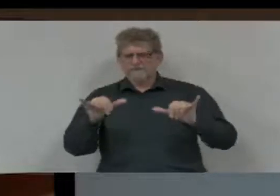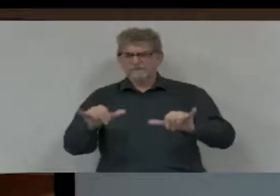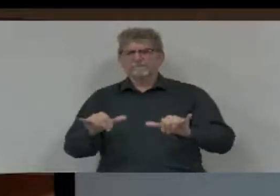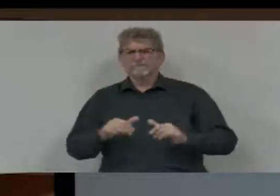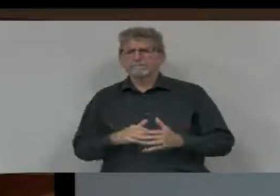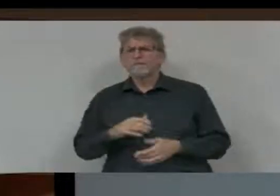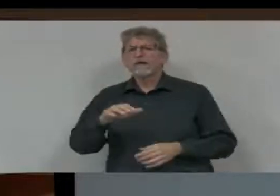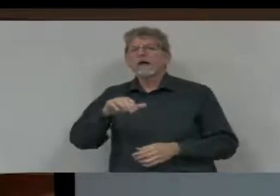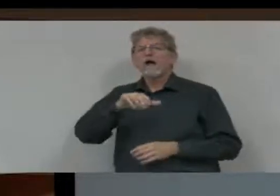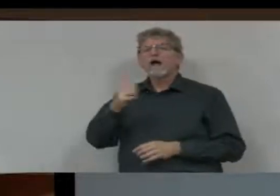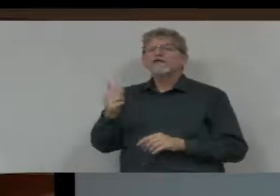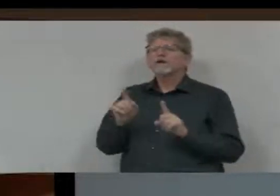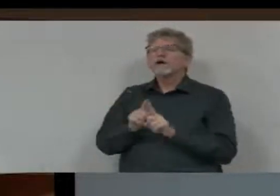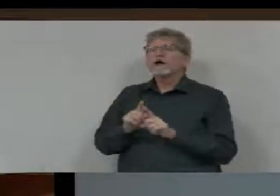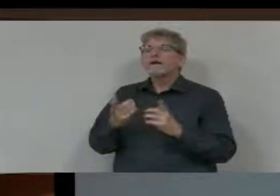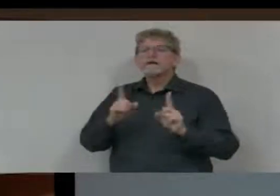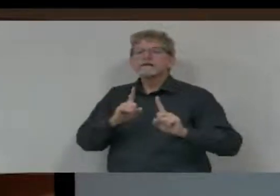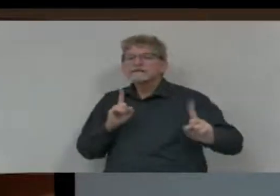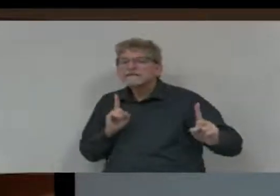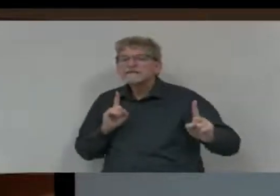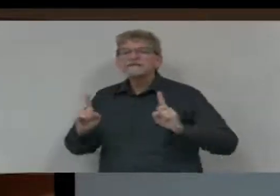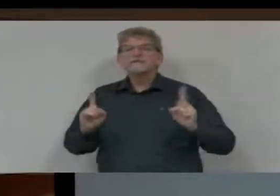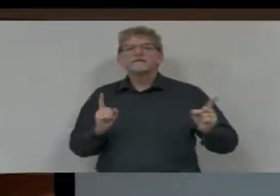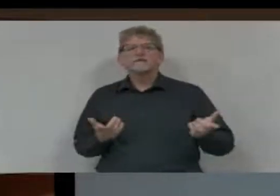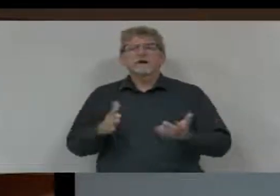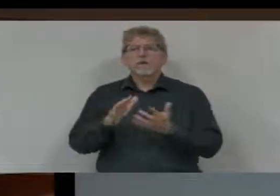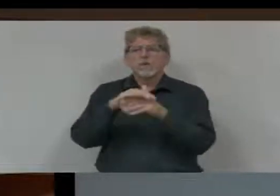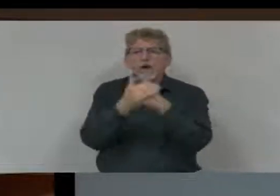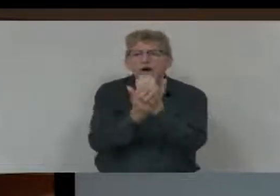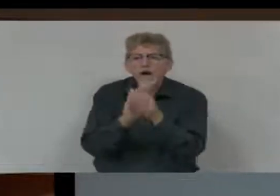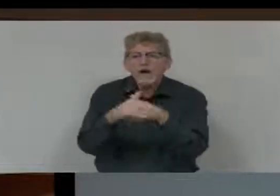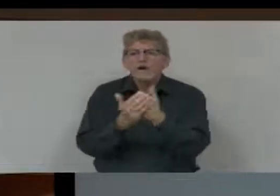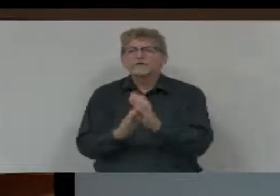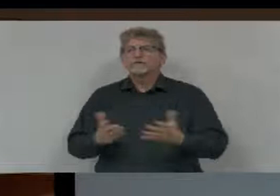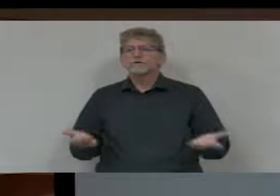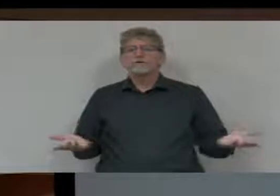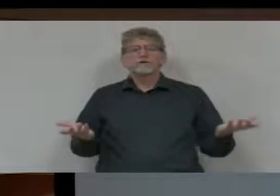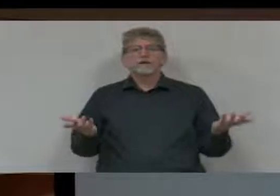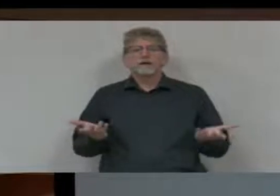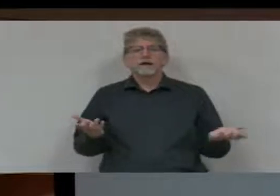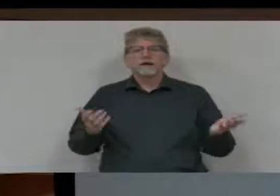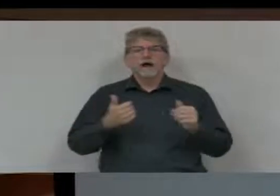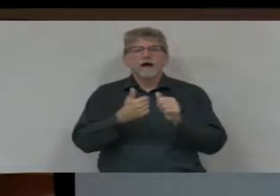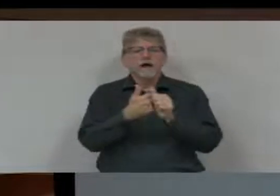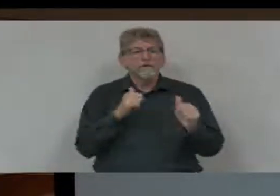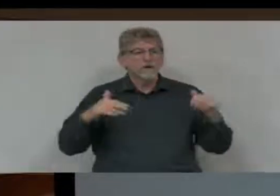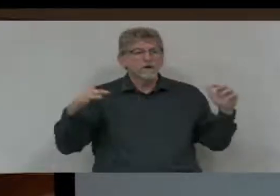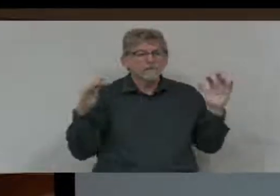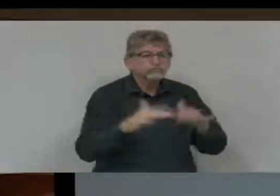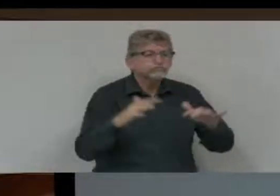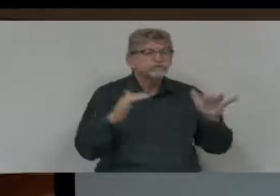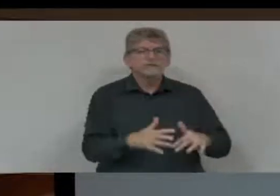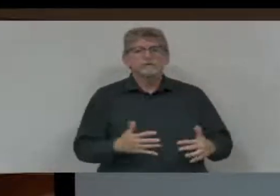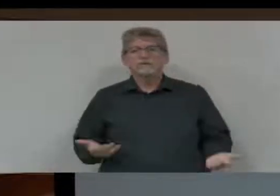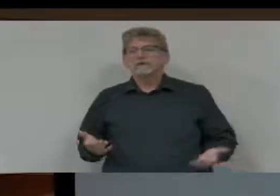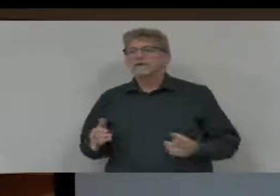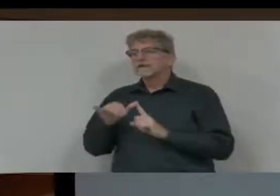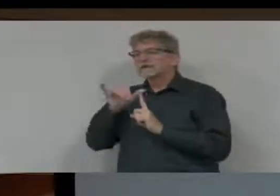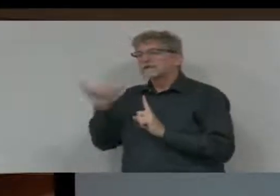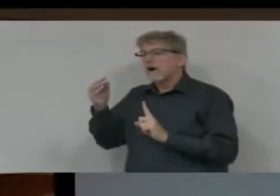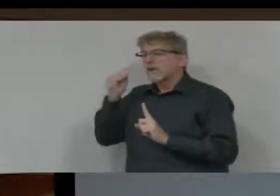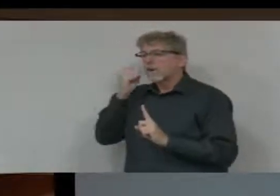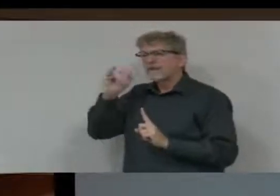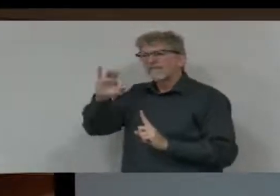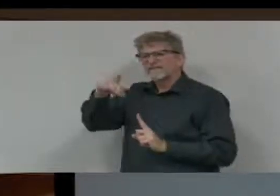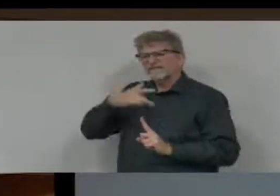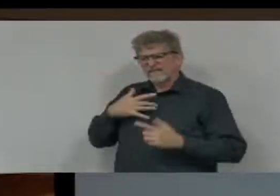distancing, frequent hand washing, avoiding crowds, and staying home when sick. Without masks and these other measures, we